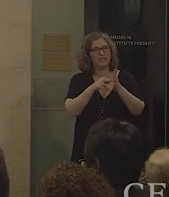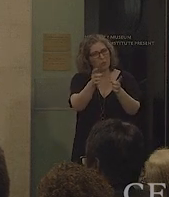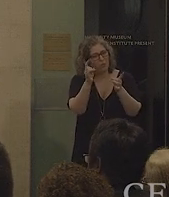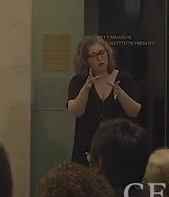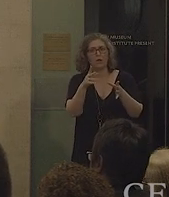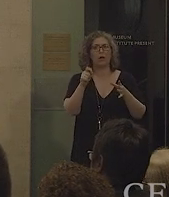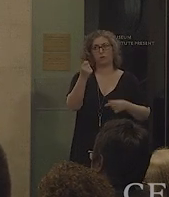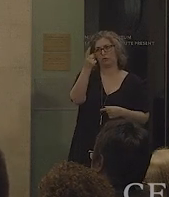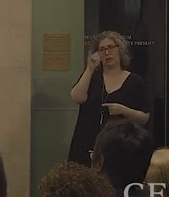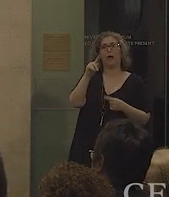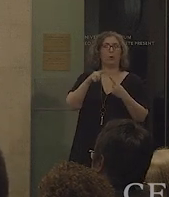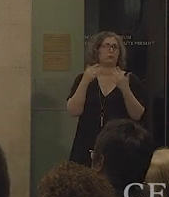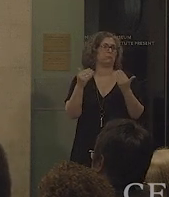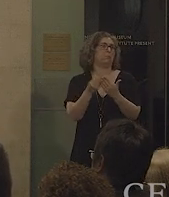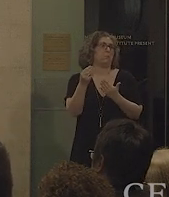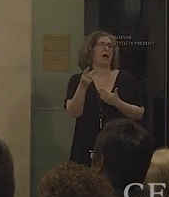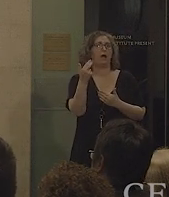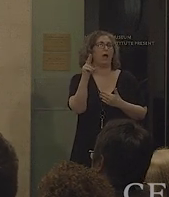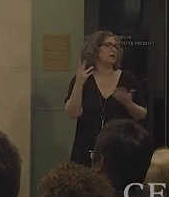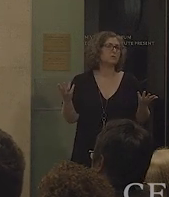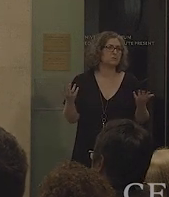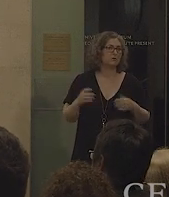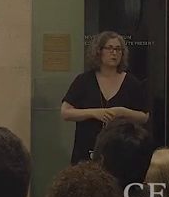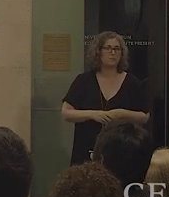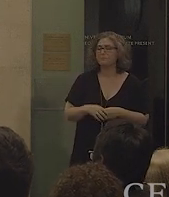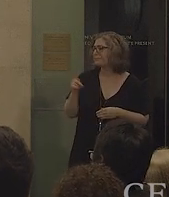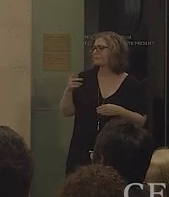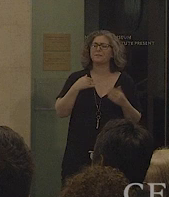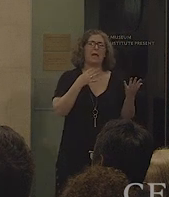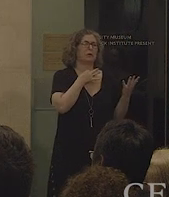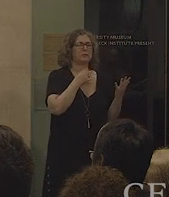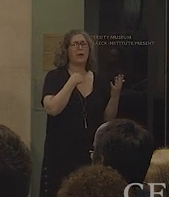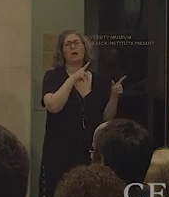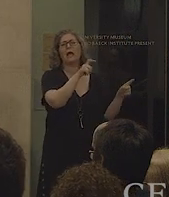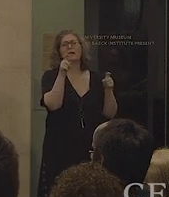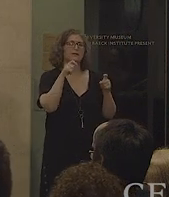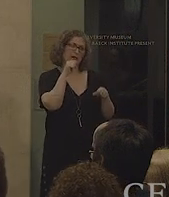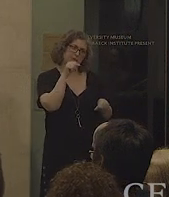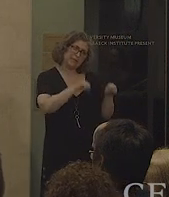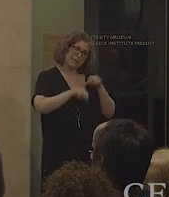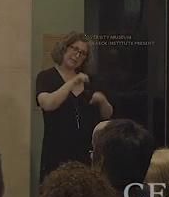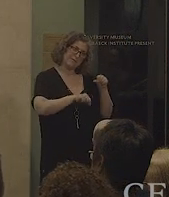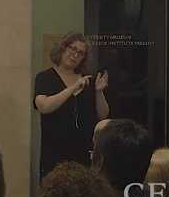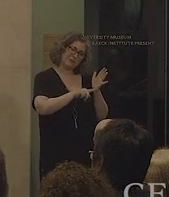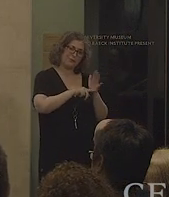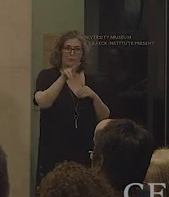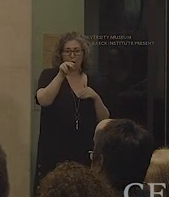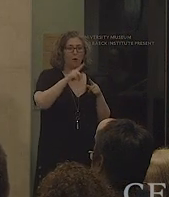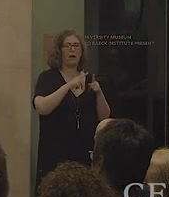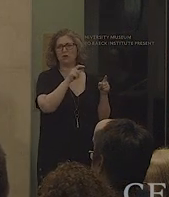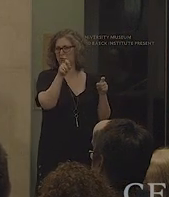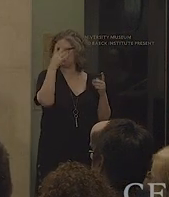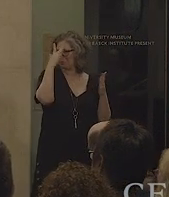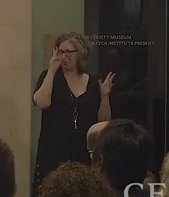when you go to buy a weapon. I'm curious. I'm going to take a very unscientific poll of our astute